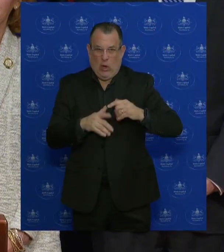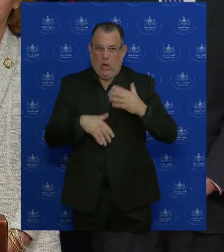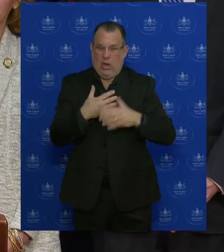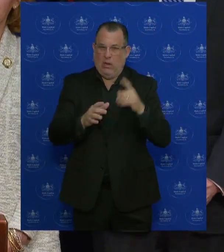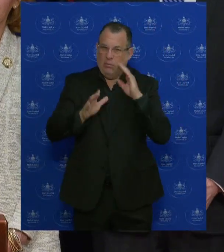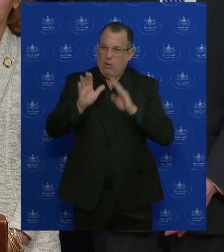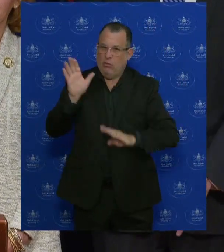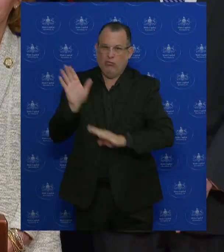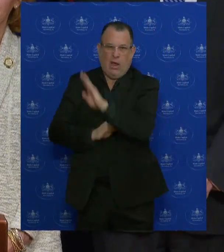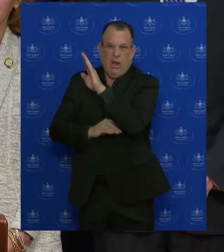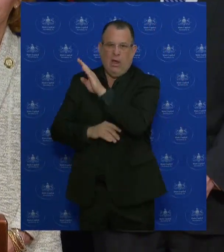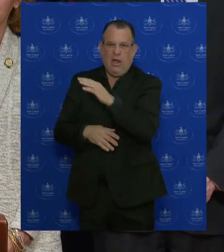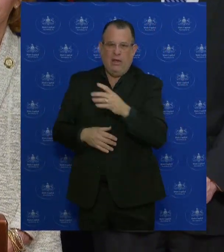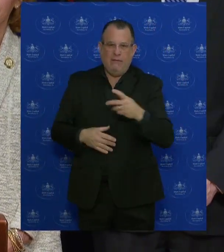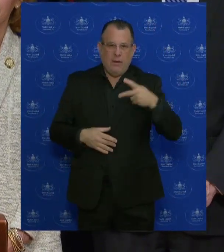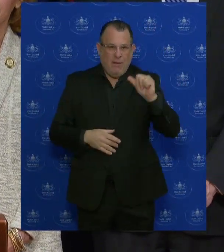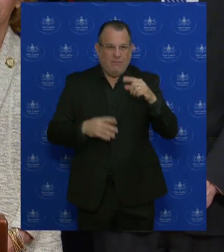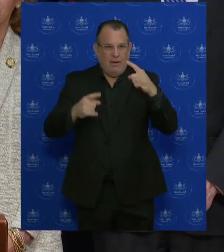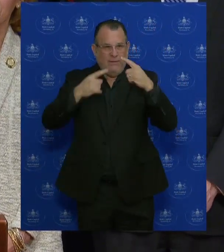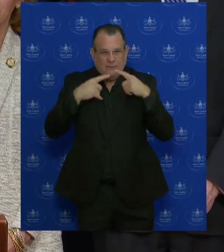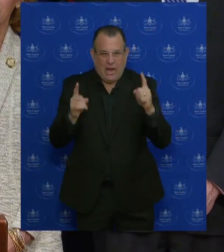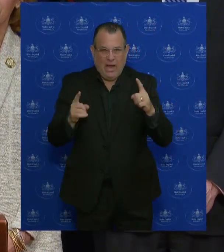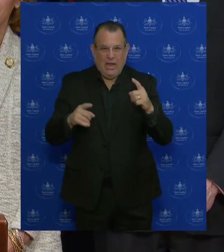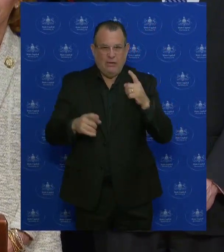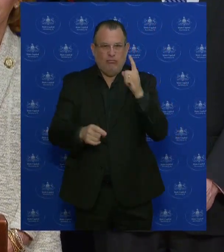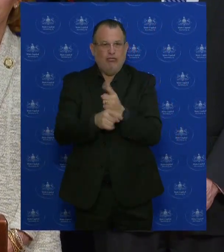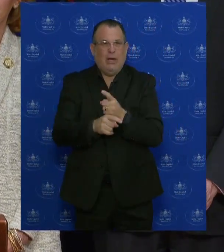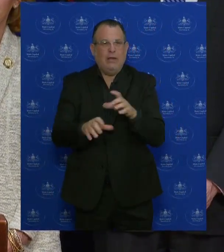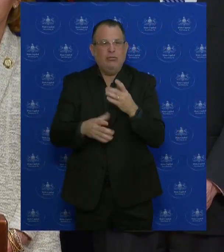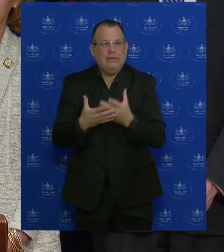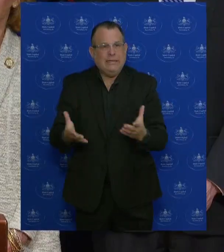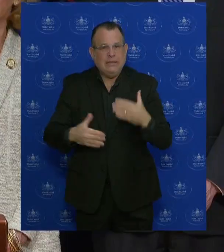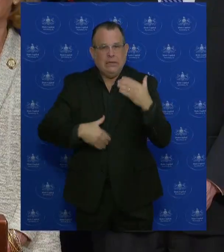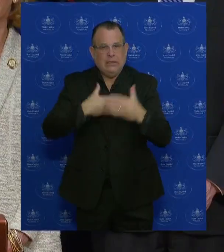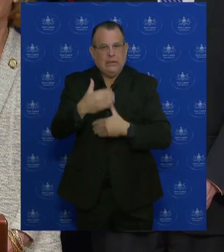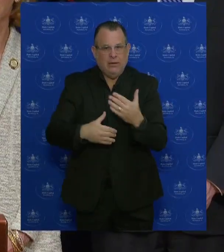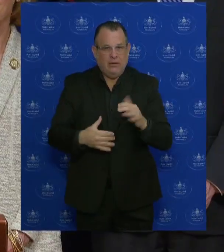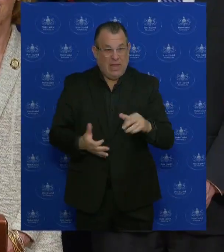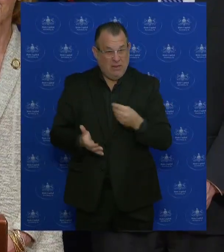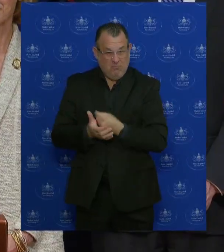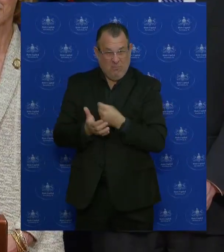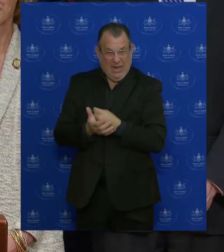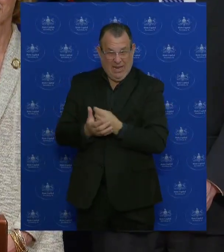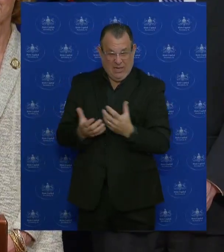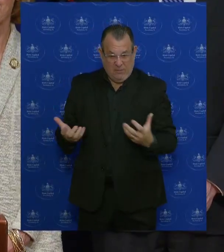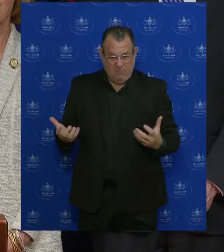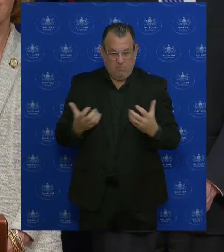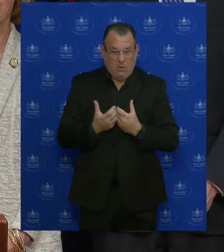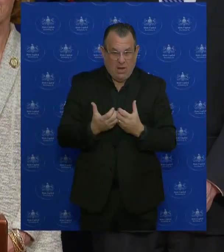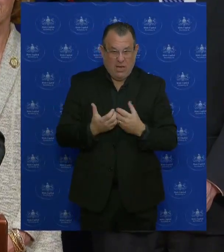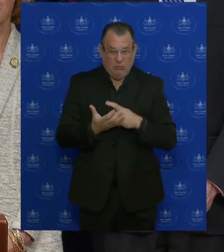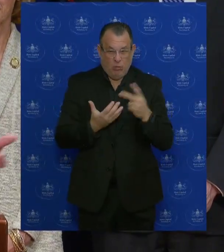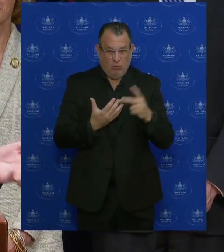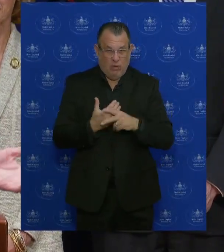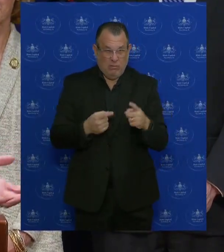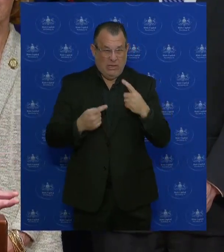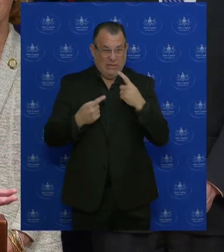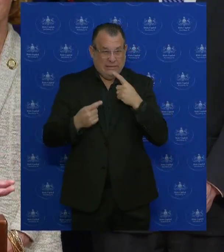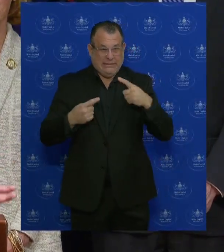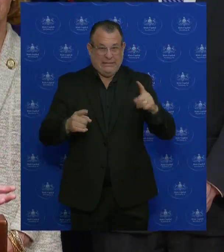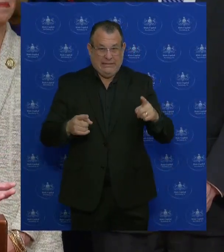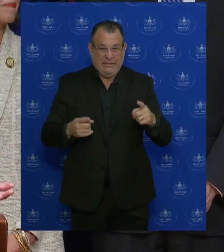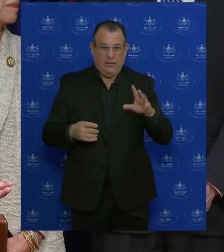by thousands of workers and taxpayers, and the success of Money Match is why I'd like to expand this program. Treasurer, would you